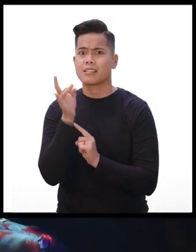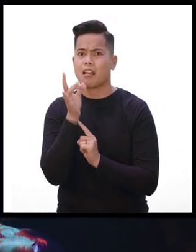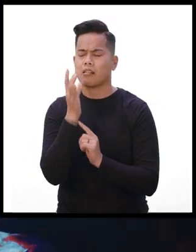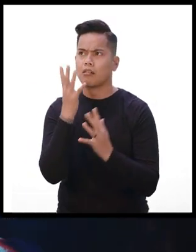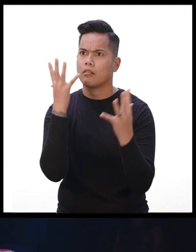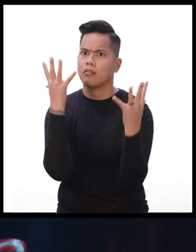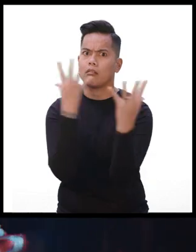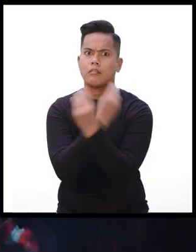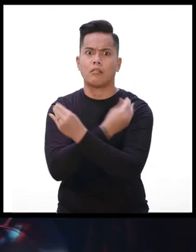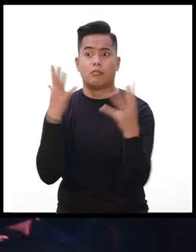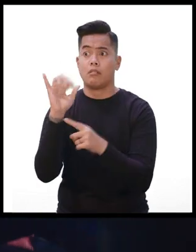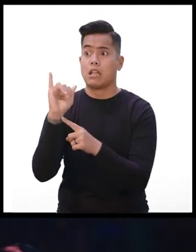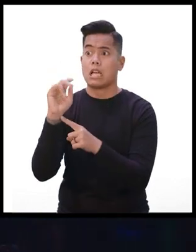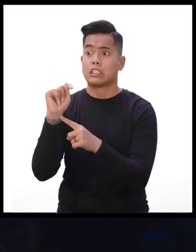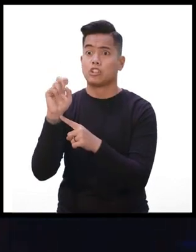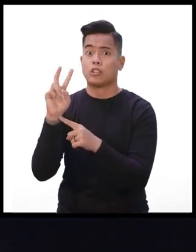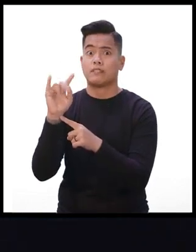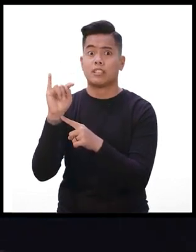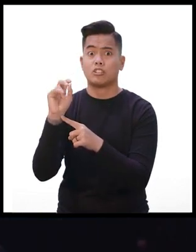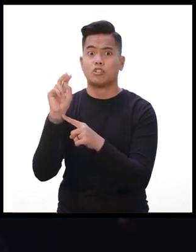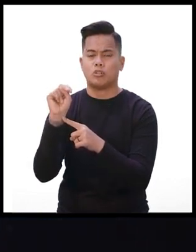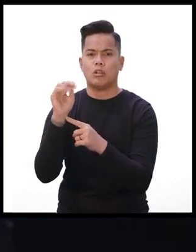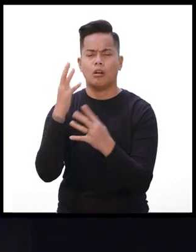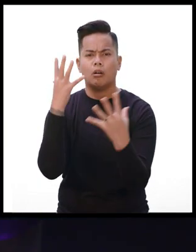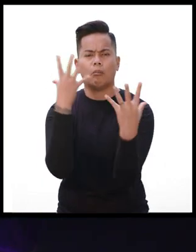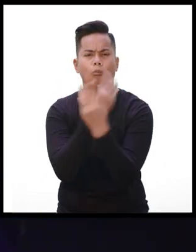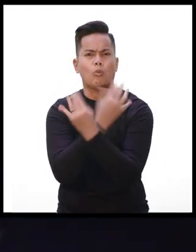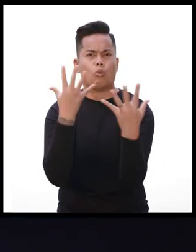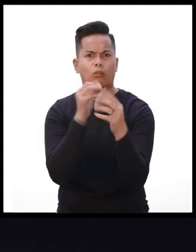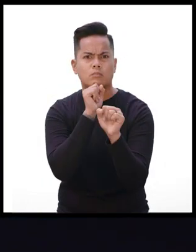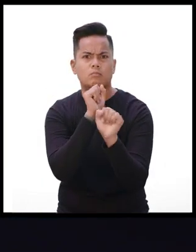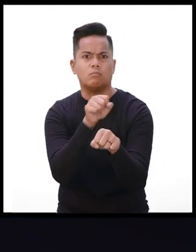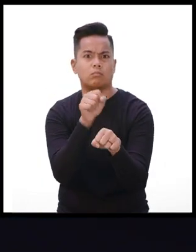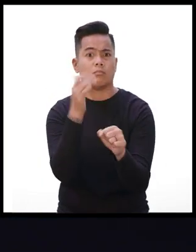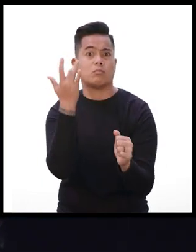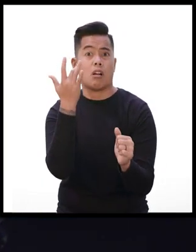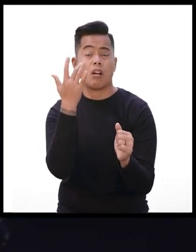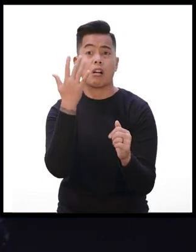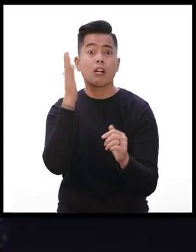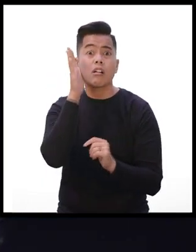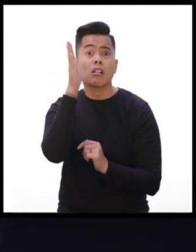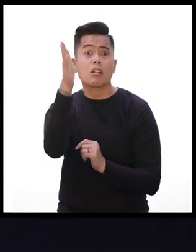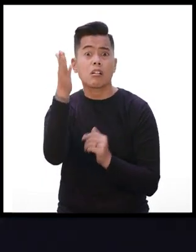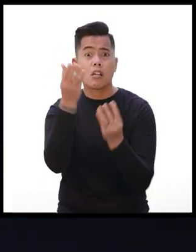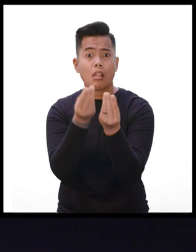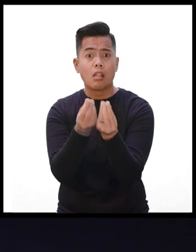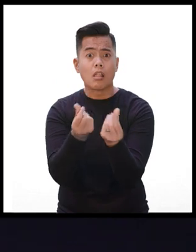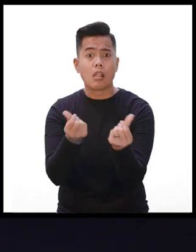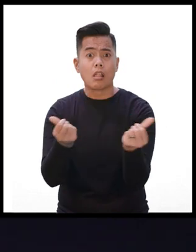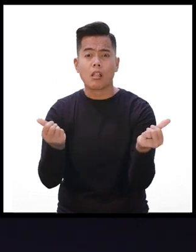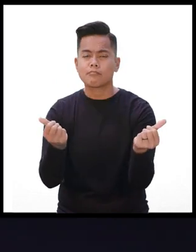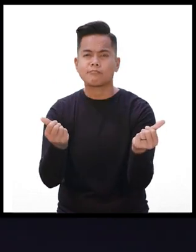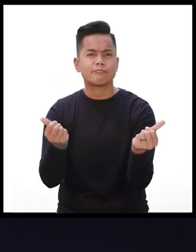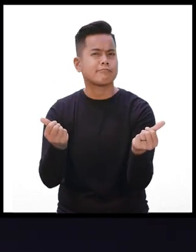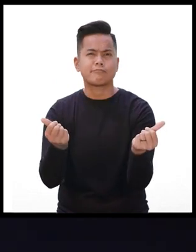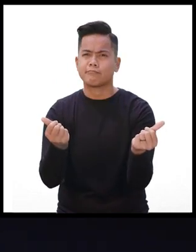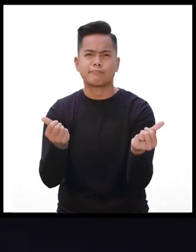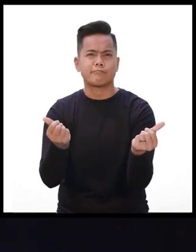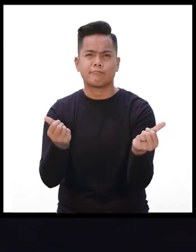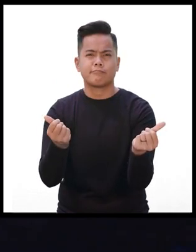that we use that word because it signals that we might be obsolete in a decade. We might not be